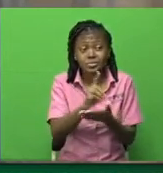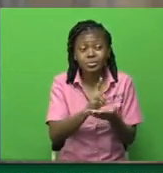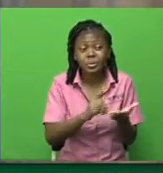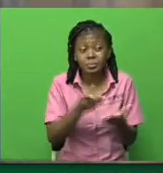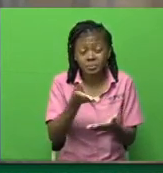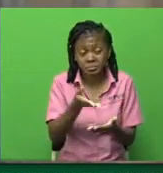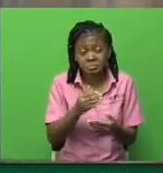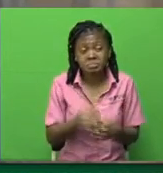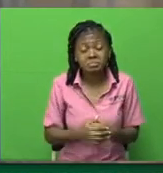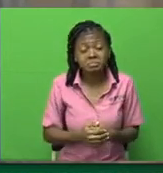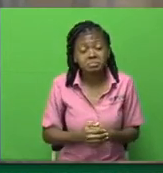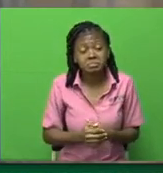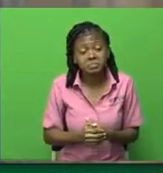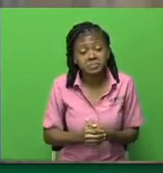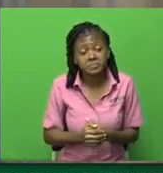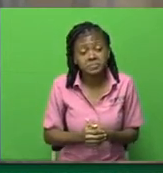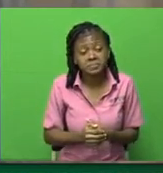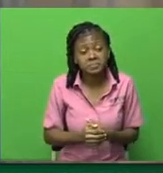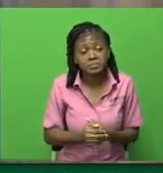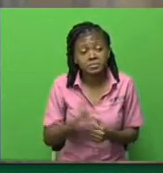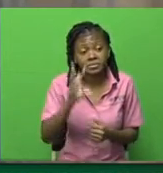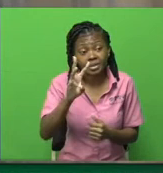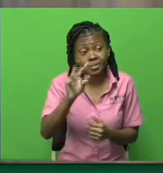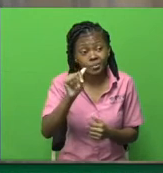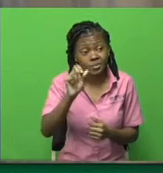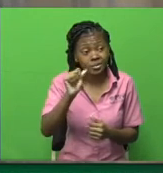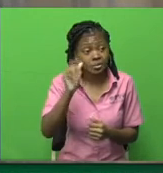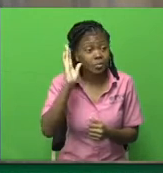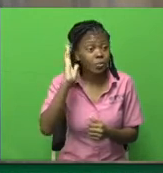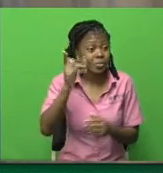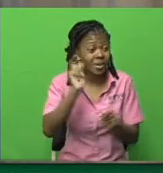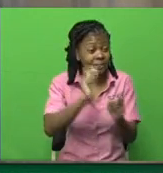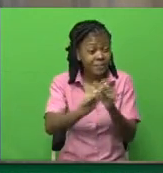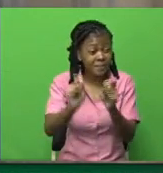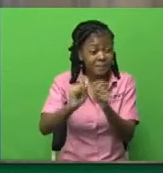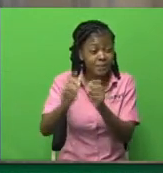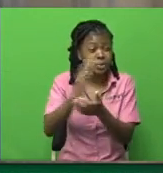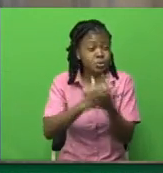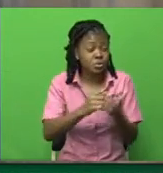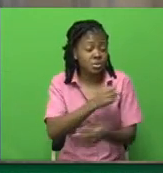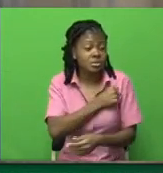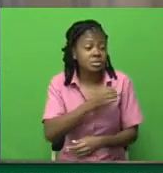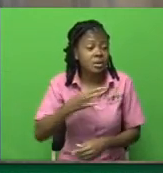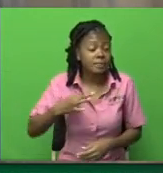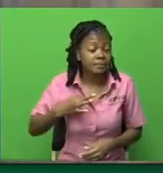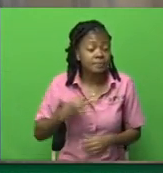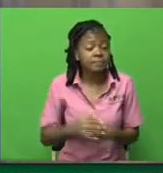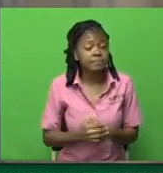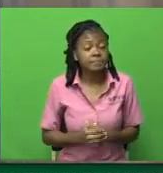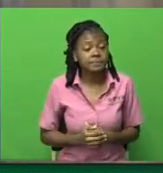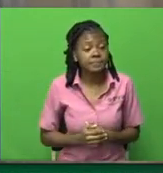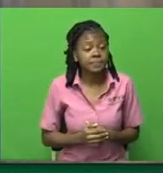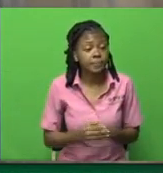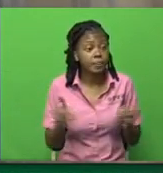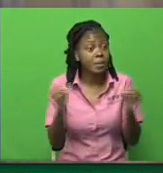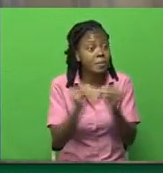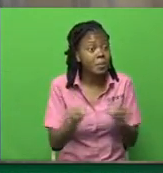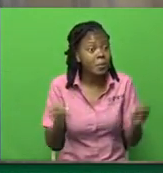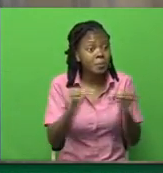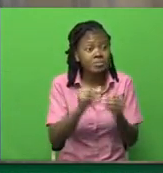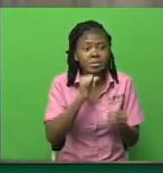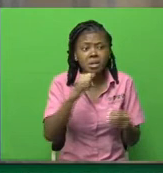Wasa to reduce the head count and personal costs as I say more unemployment and more